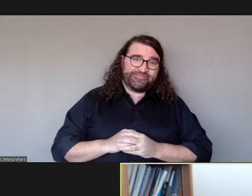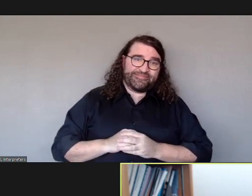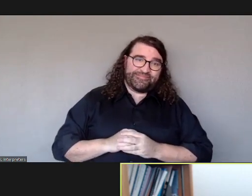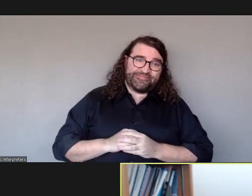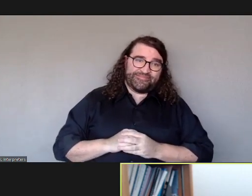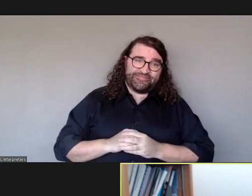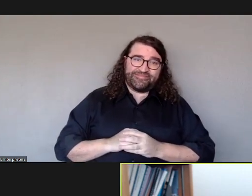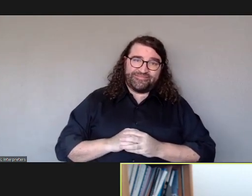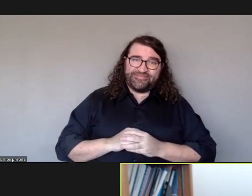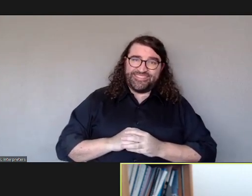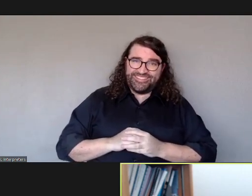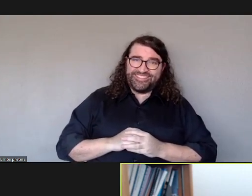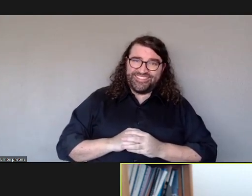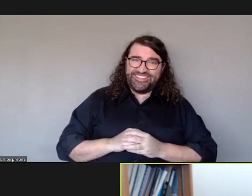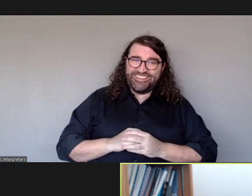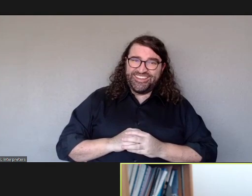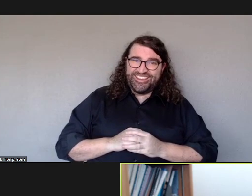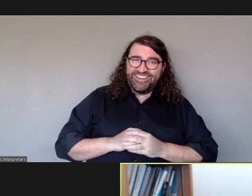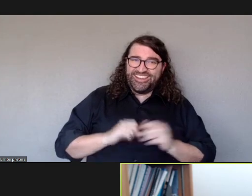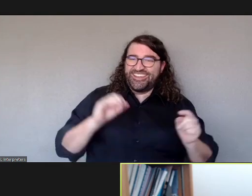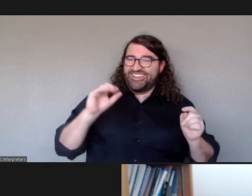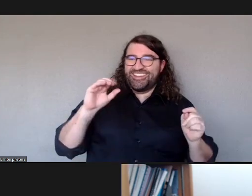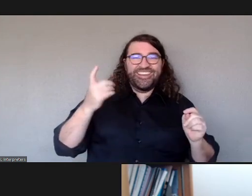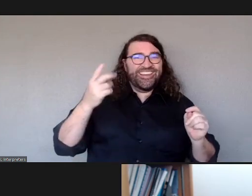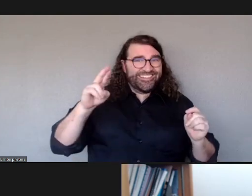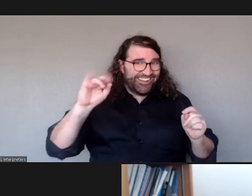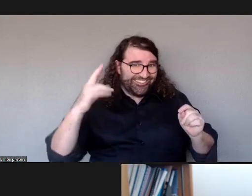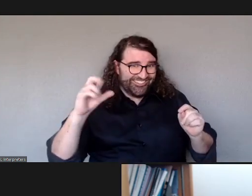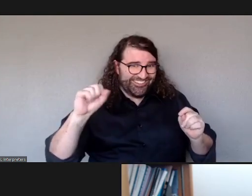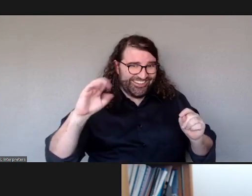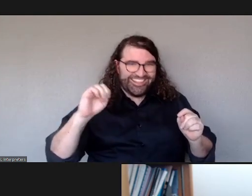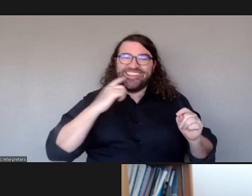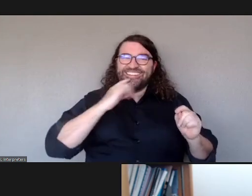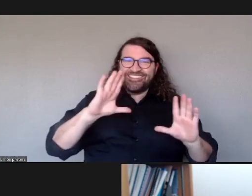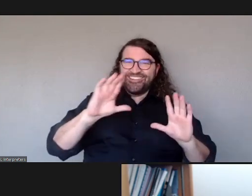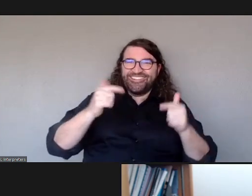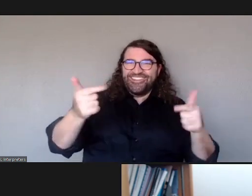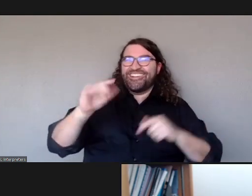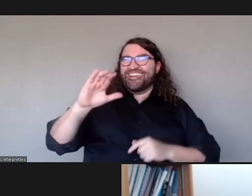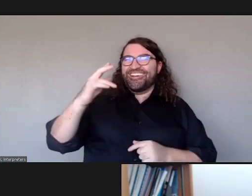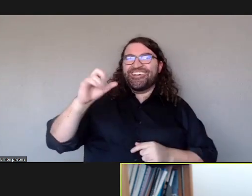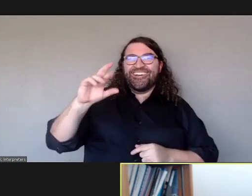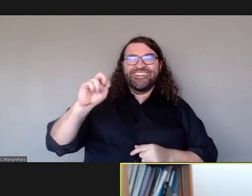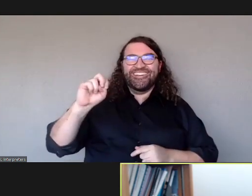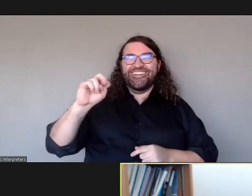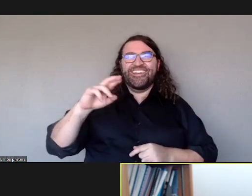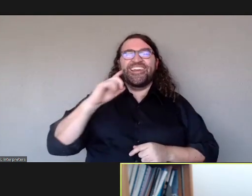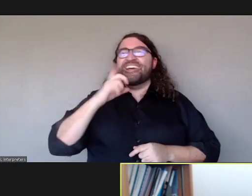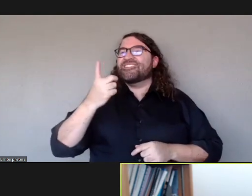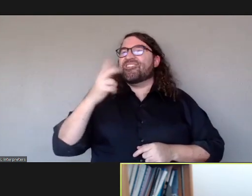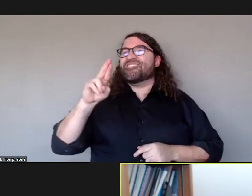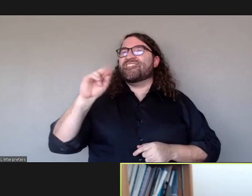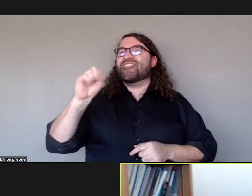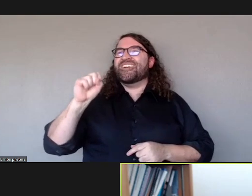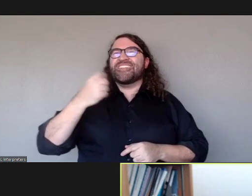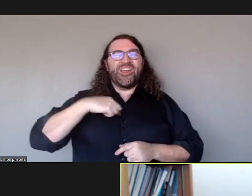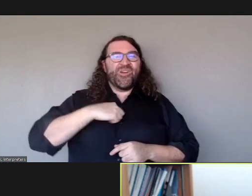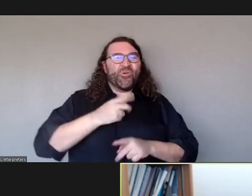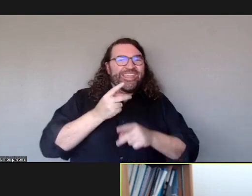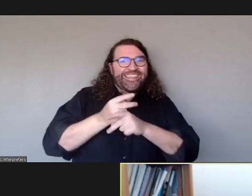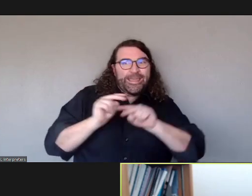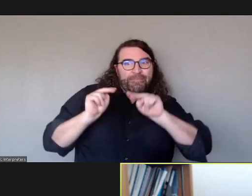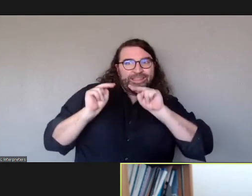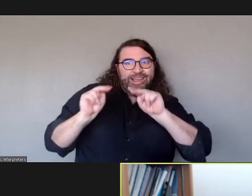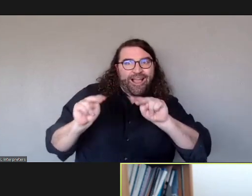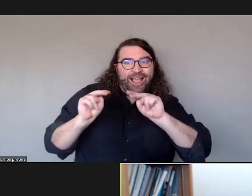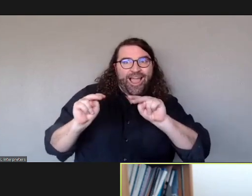We I do know we have a monitor website that. where we could report. Christy, could you answer that one? Oh, I'm sorry. We do monitor that. I'm sorry, I don't have the